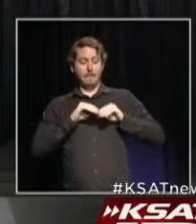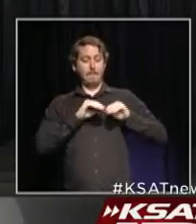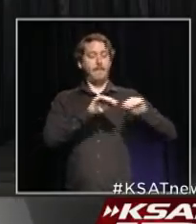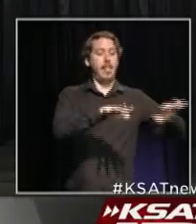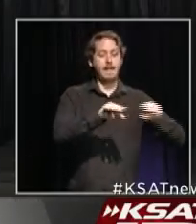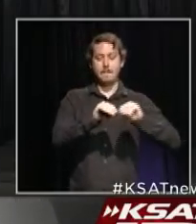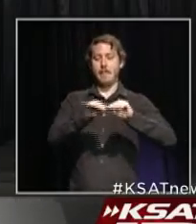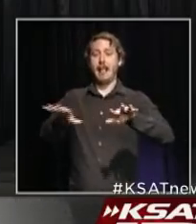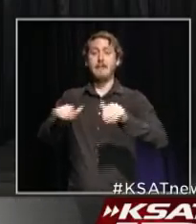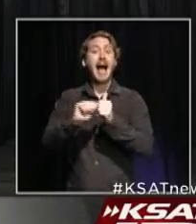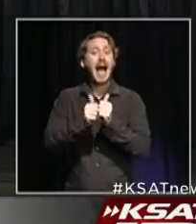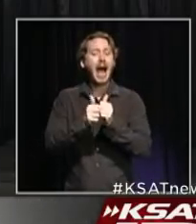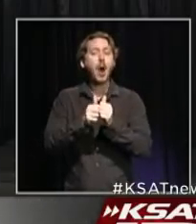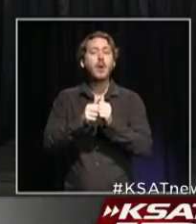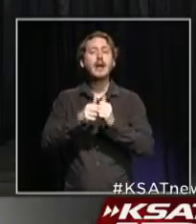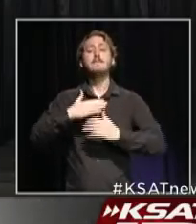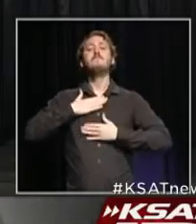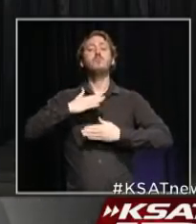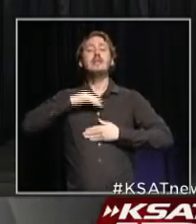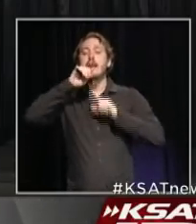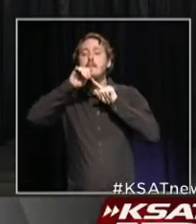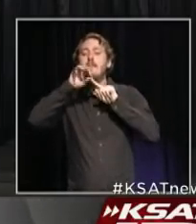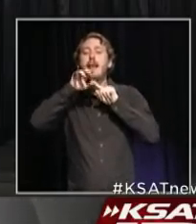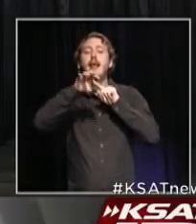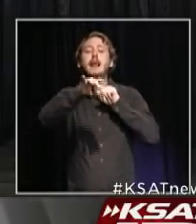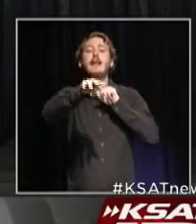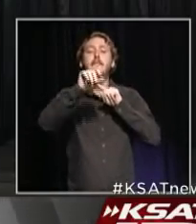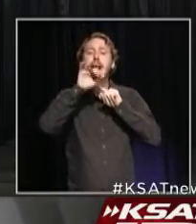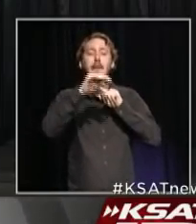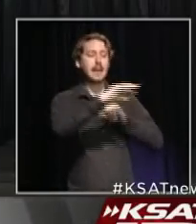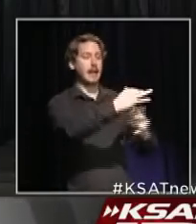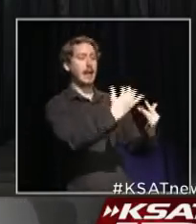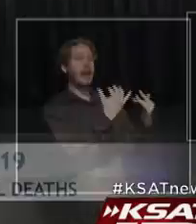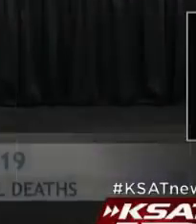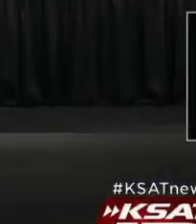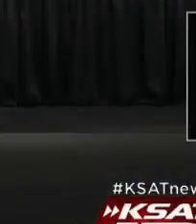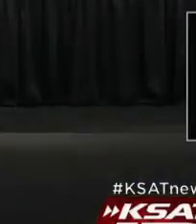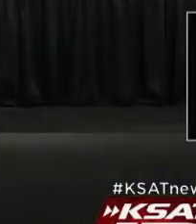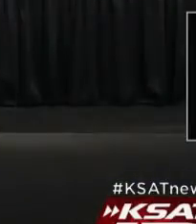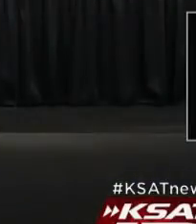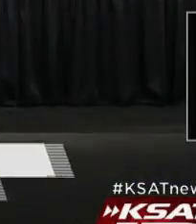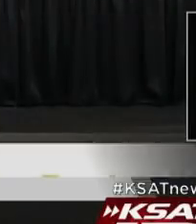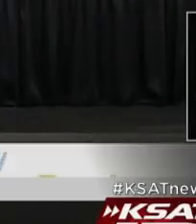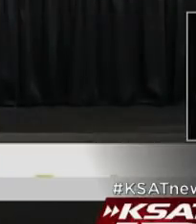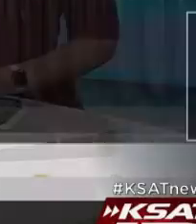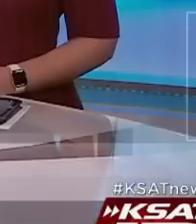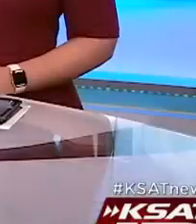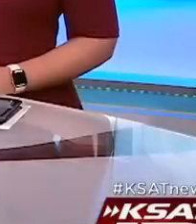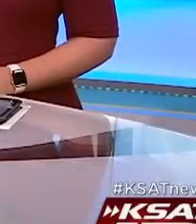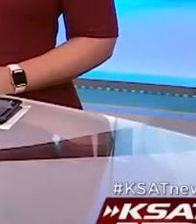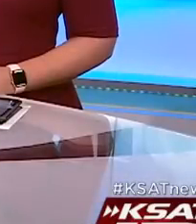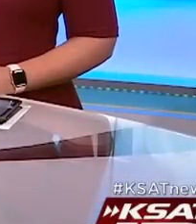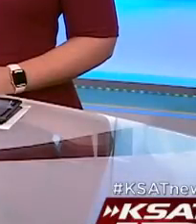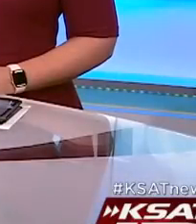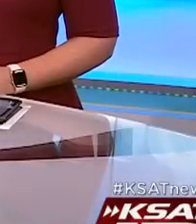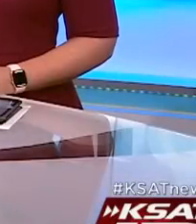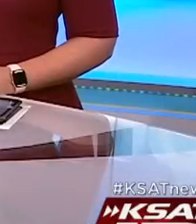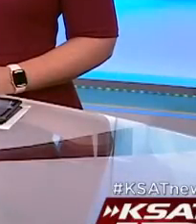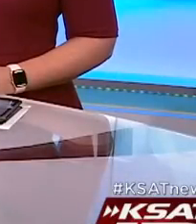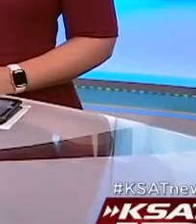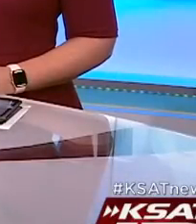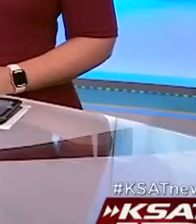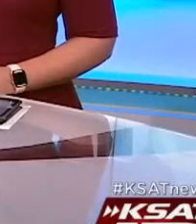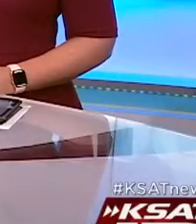is from droplets that go from one person's mouth or nose to another person's nose or mouth. And all that. Continued warnings there from the mayor and the